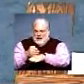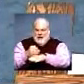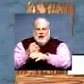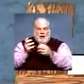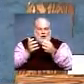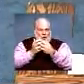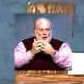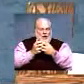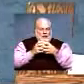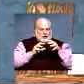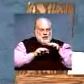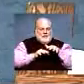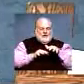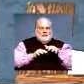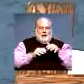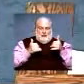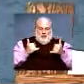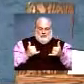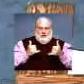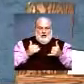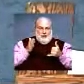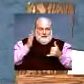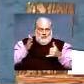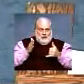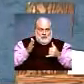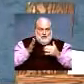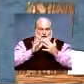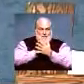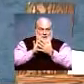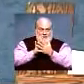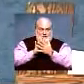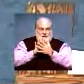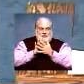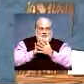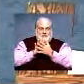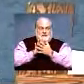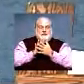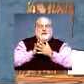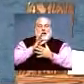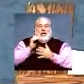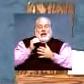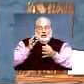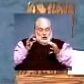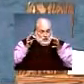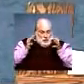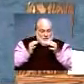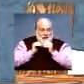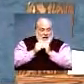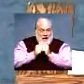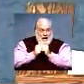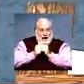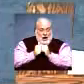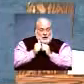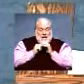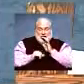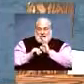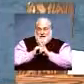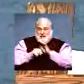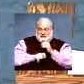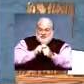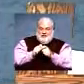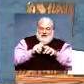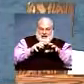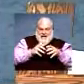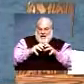the present and future traffic, that the roads must carry. Determining how to site the various categories